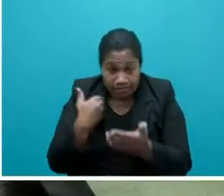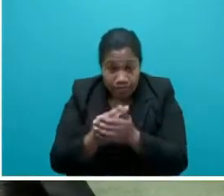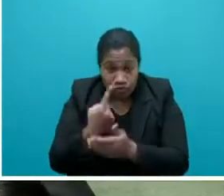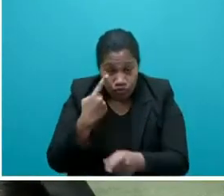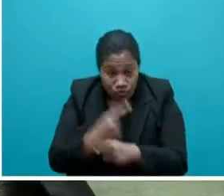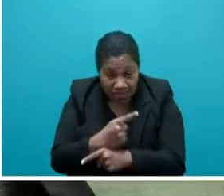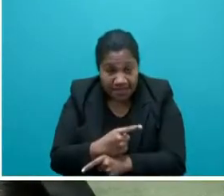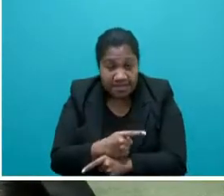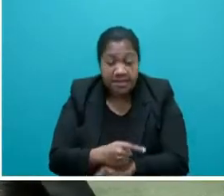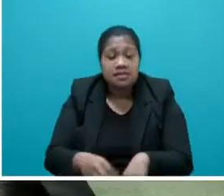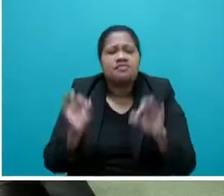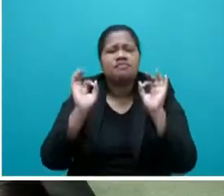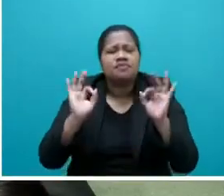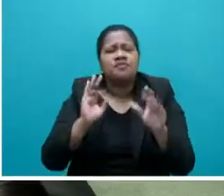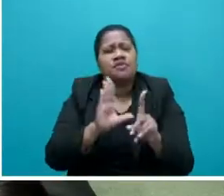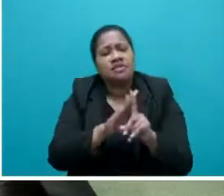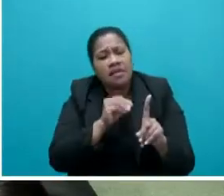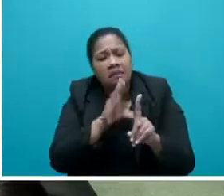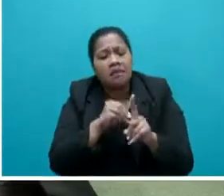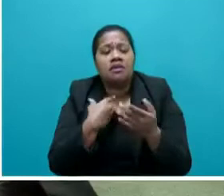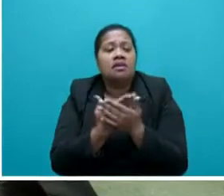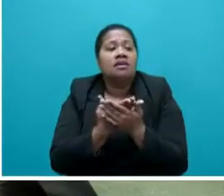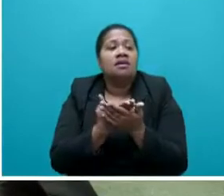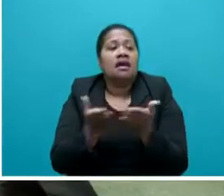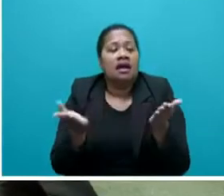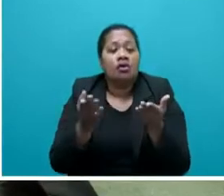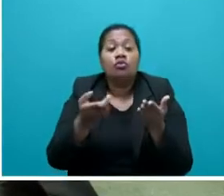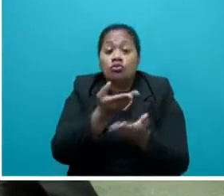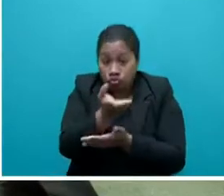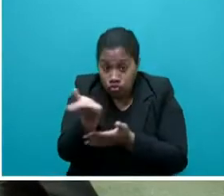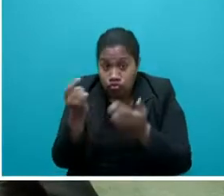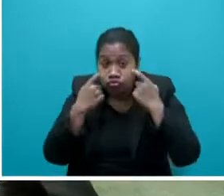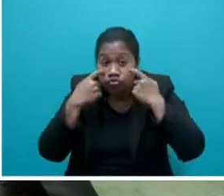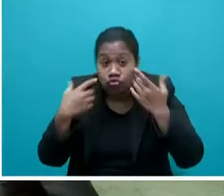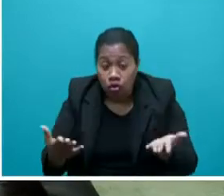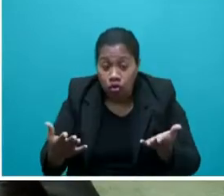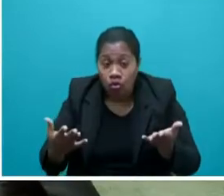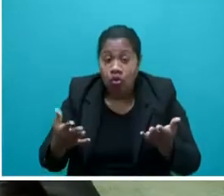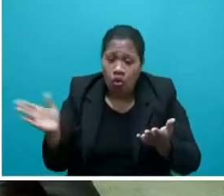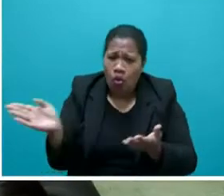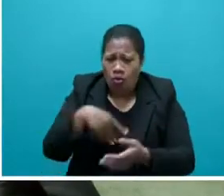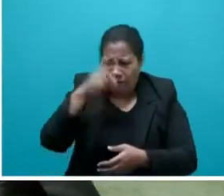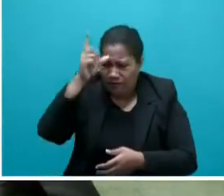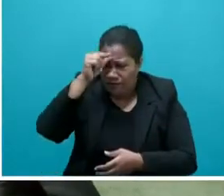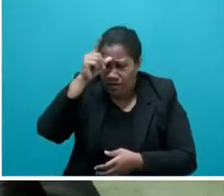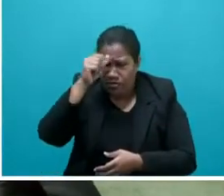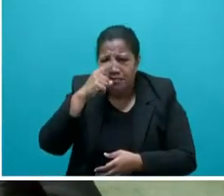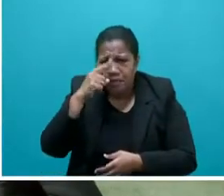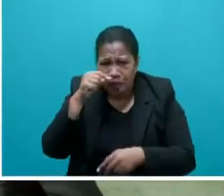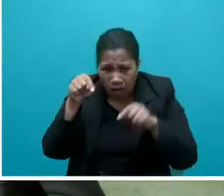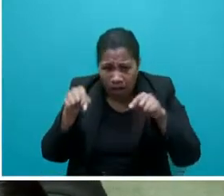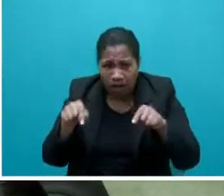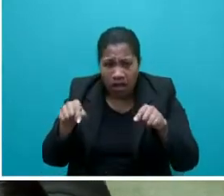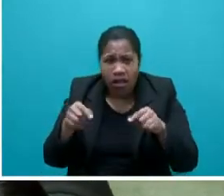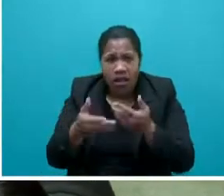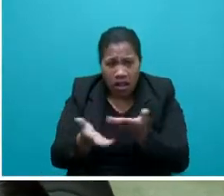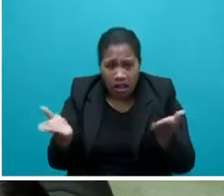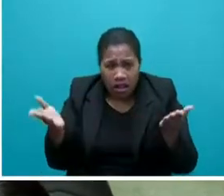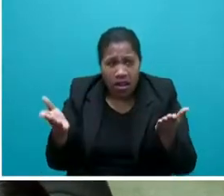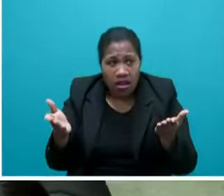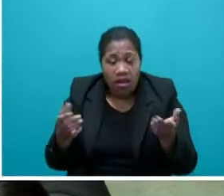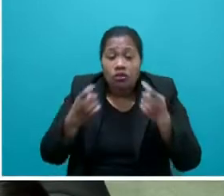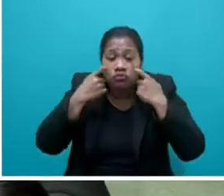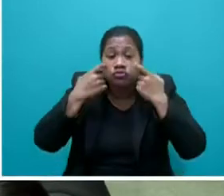a perfect example of how you have demonstrated to all the Fijian citizens, and in particular voted for you, your